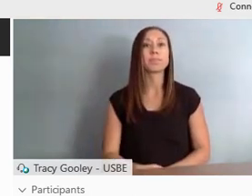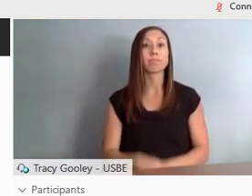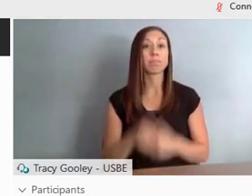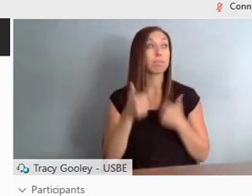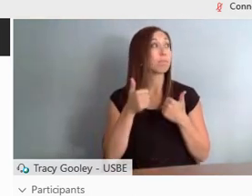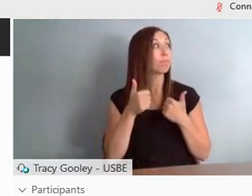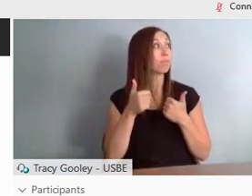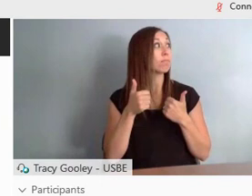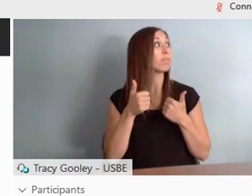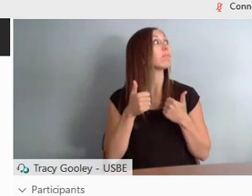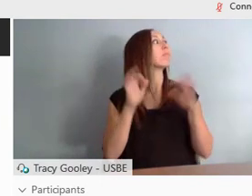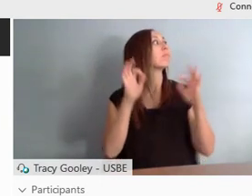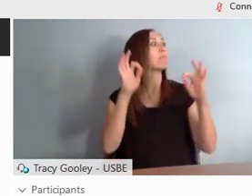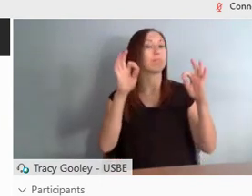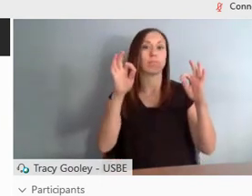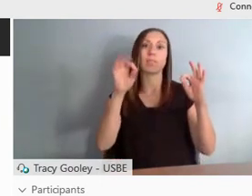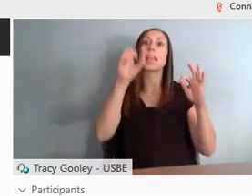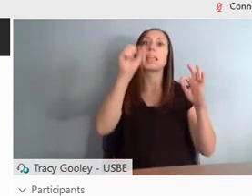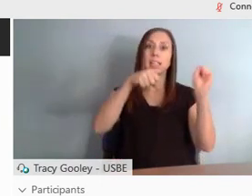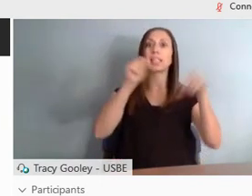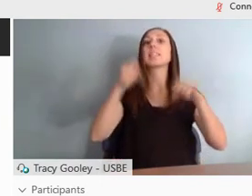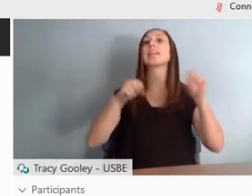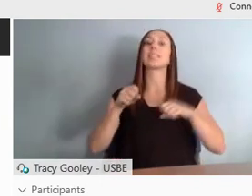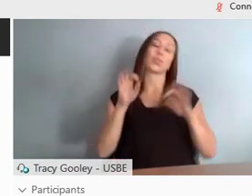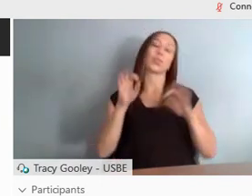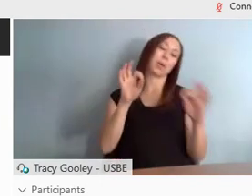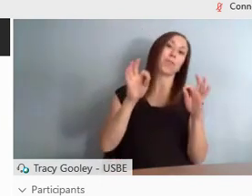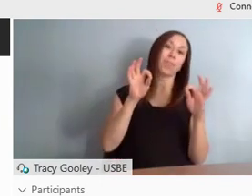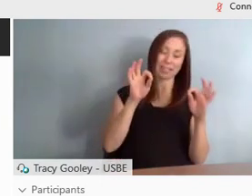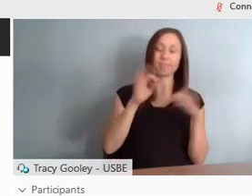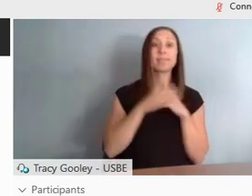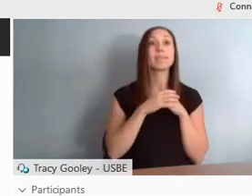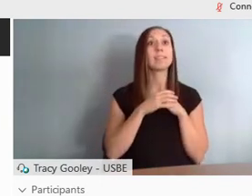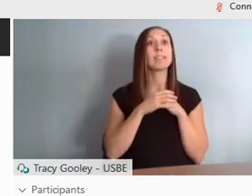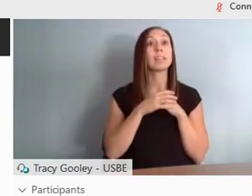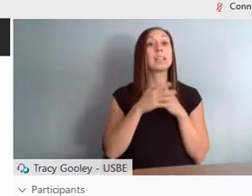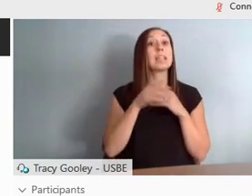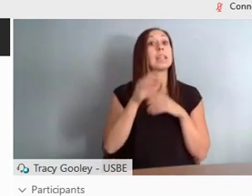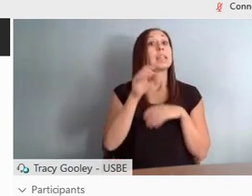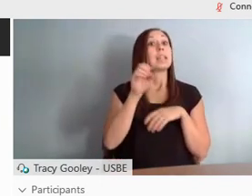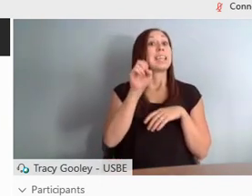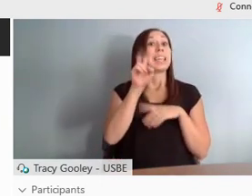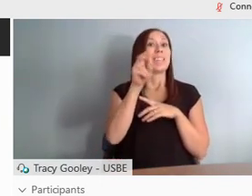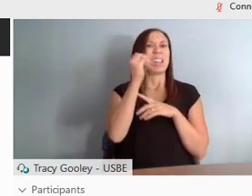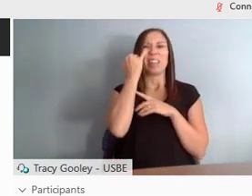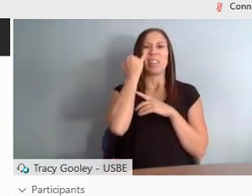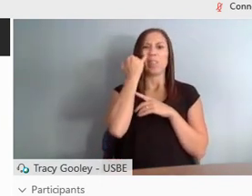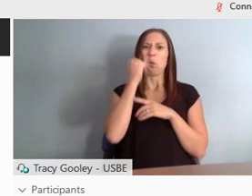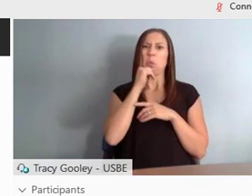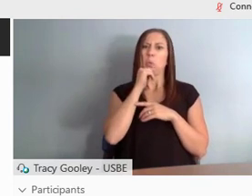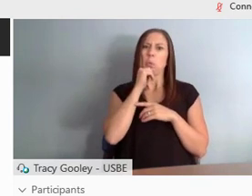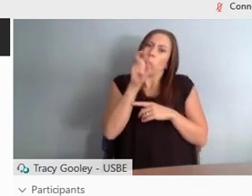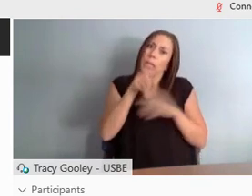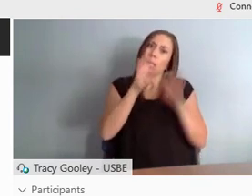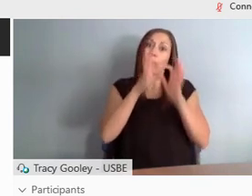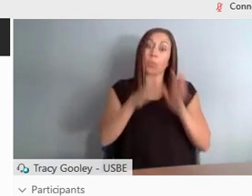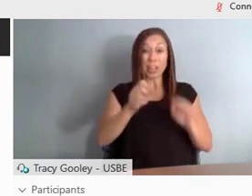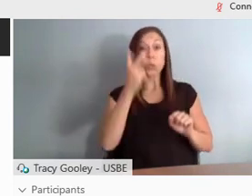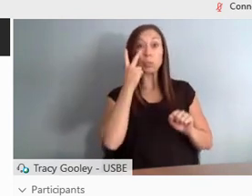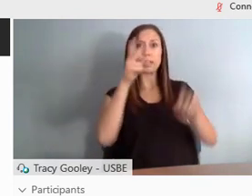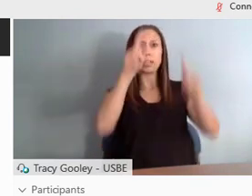Tracy? Loud and clear, yes and yes. Okay, can you guys, even if you don't need the interpreter, can you guys